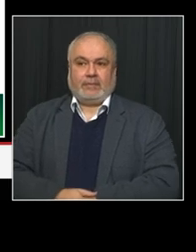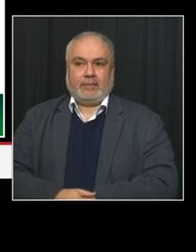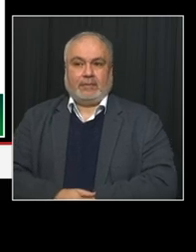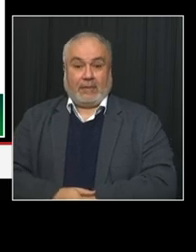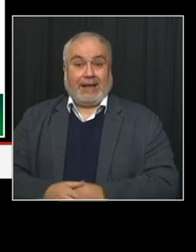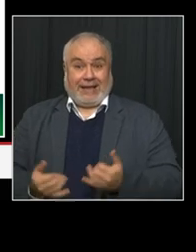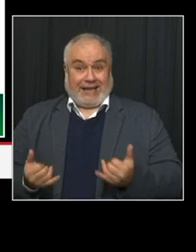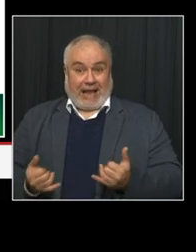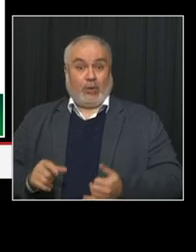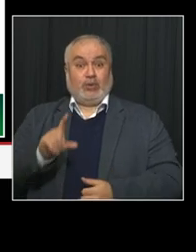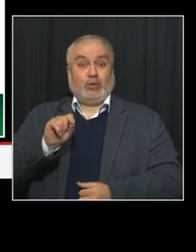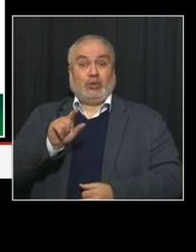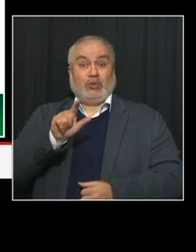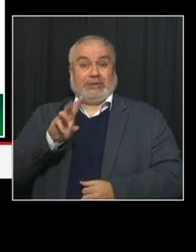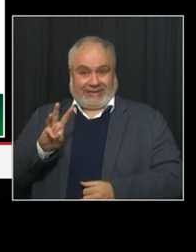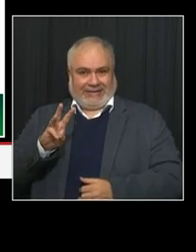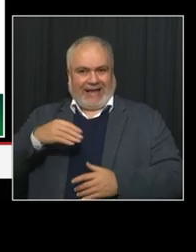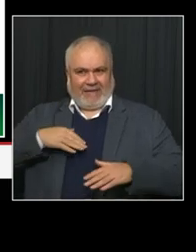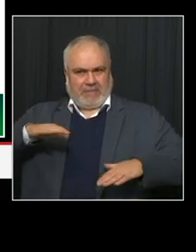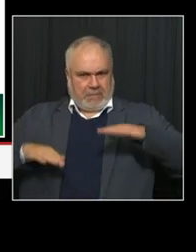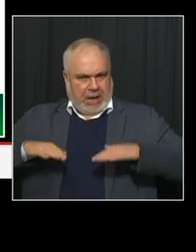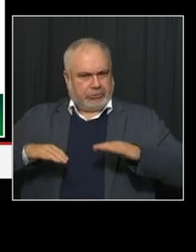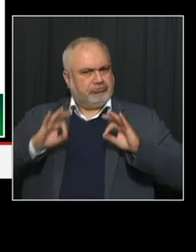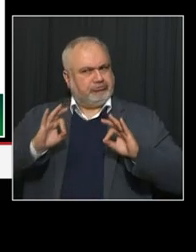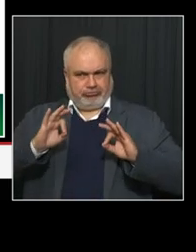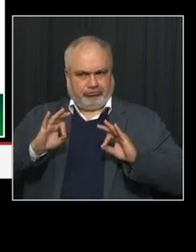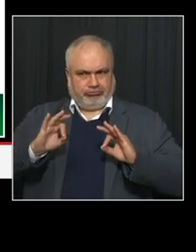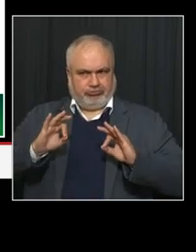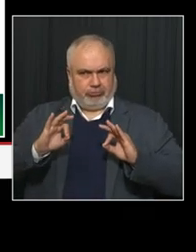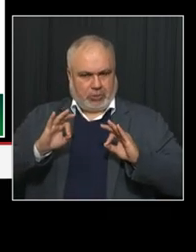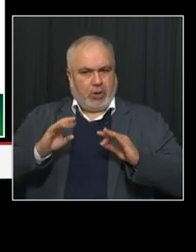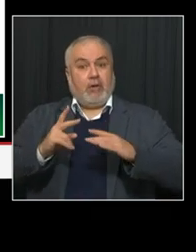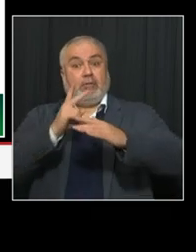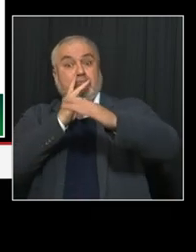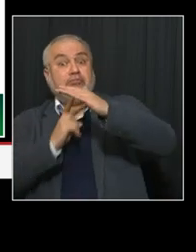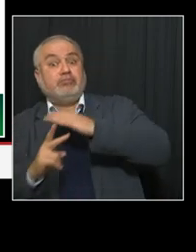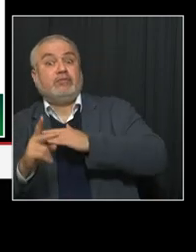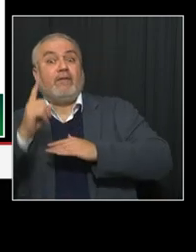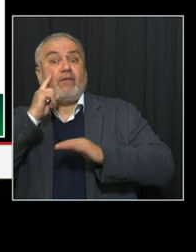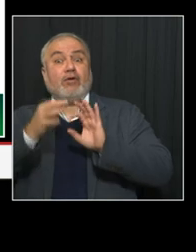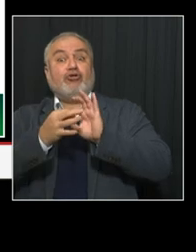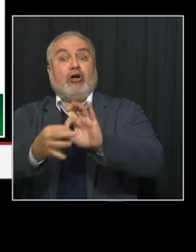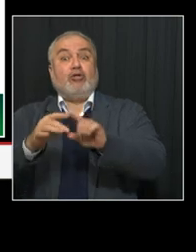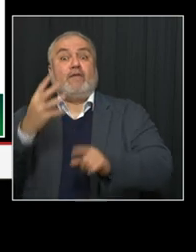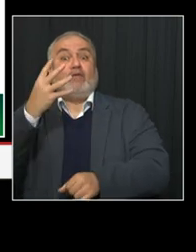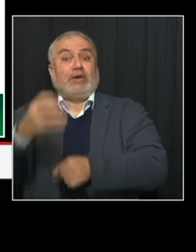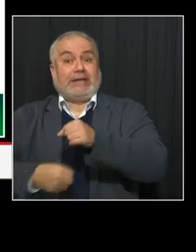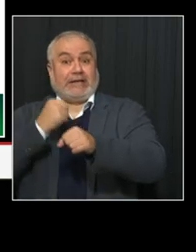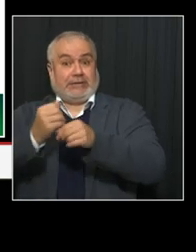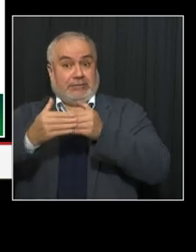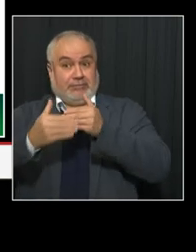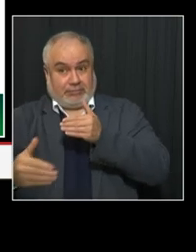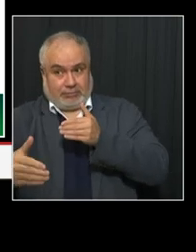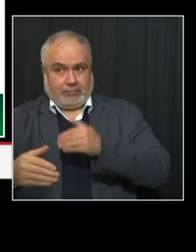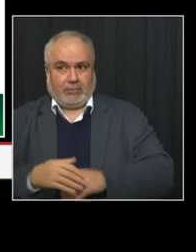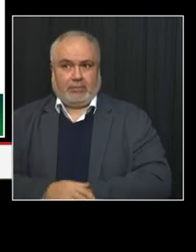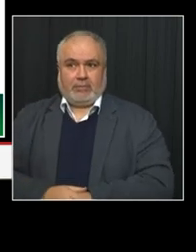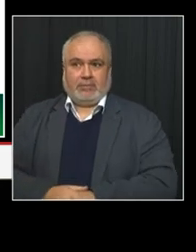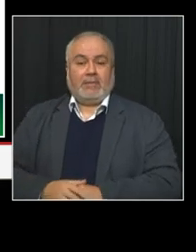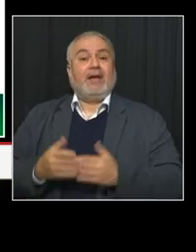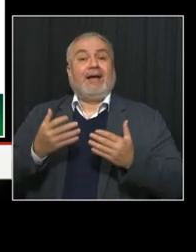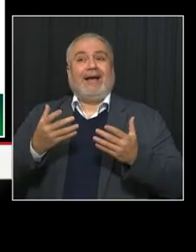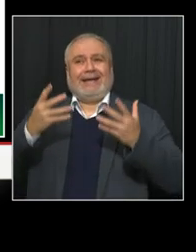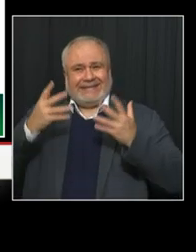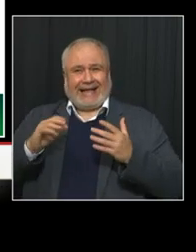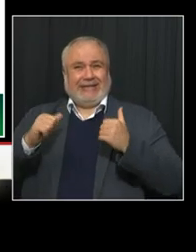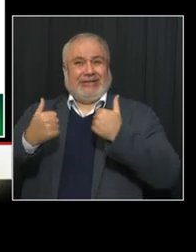balance our budget over 4 years. Unfortunately, we are experiencing some challenges with economic growth. It's not